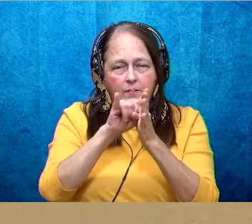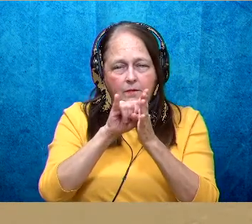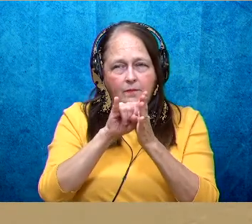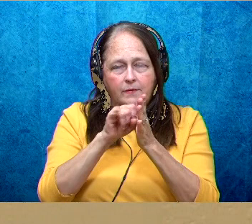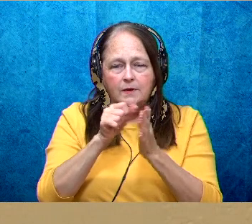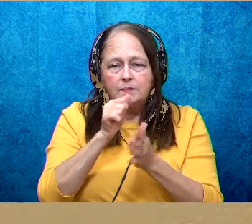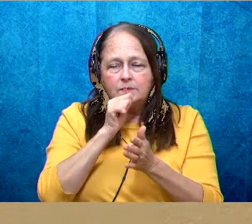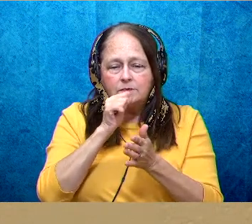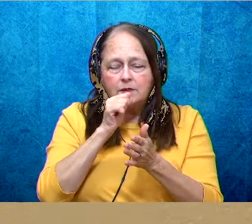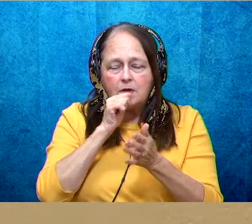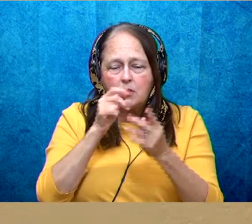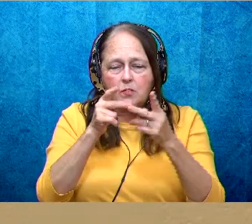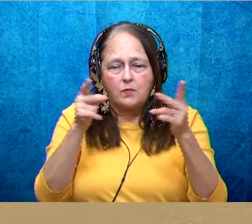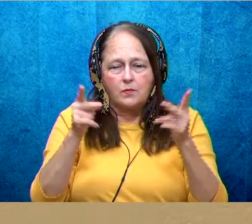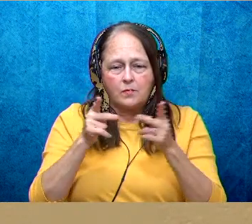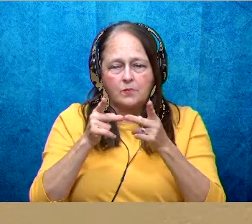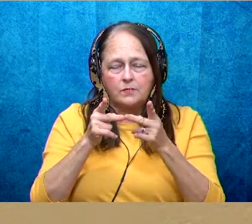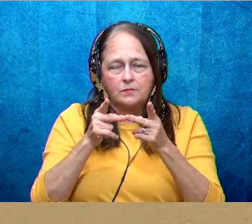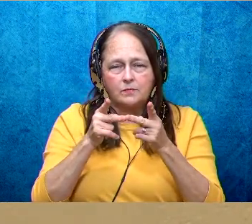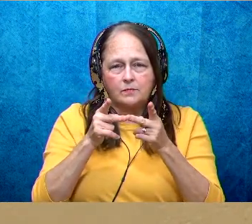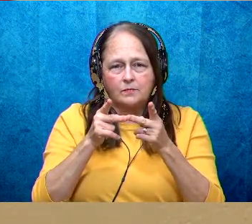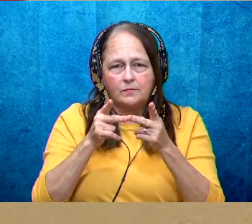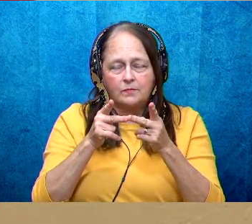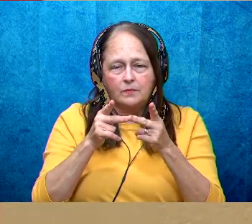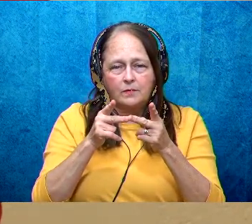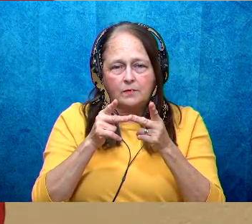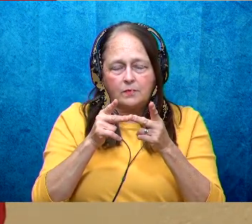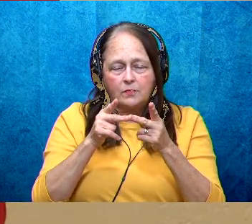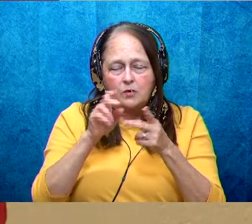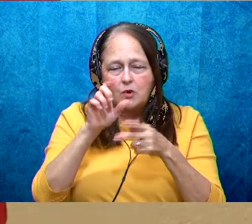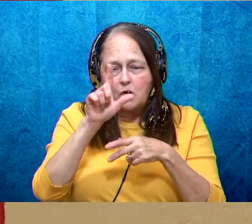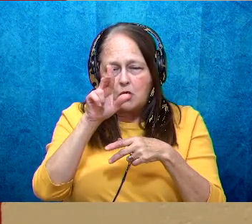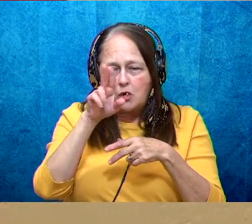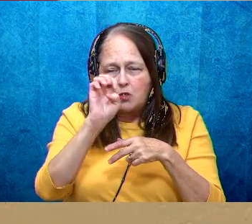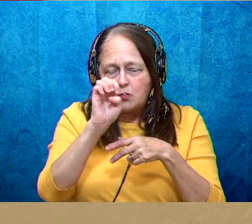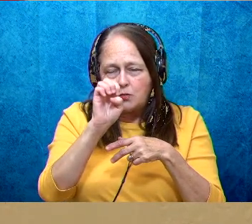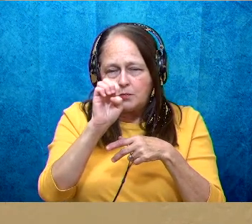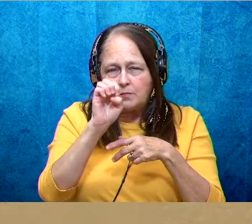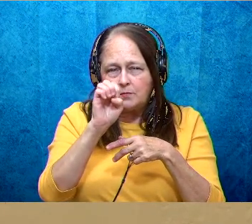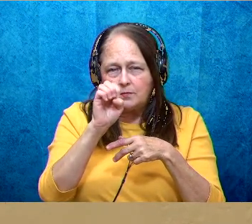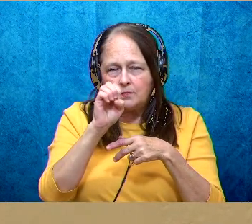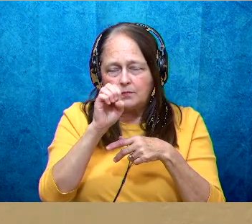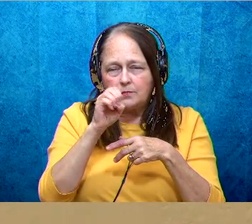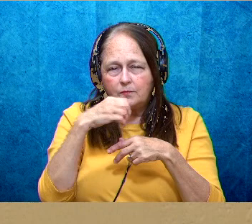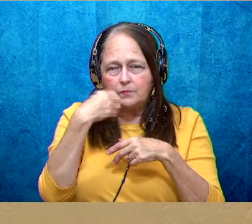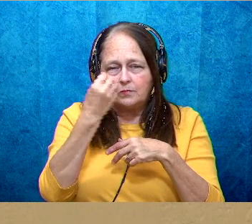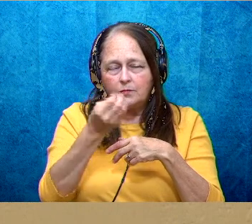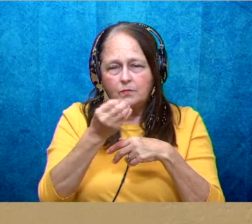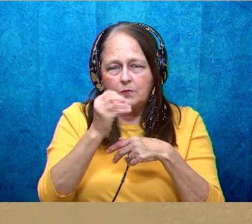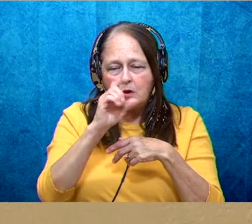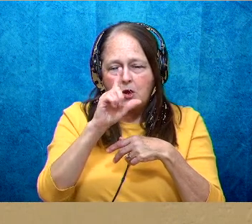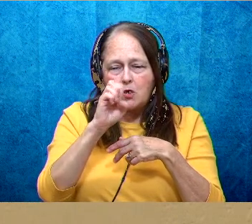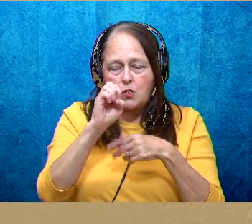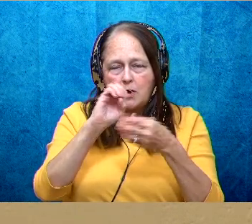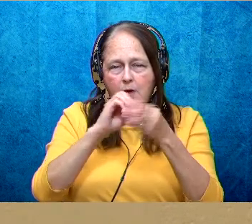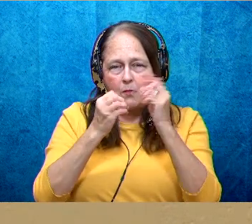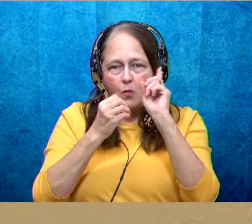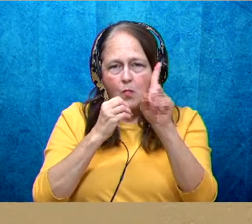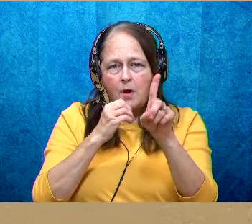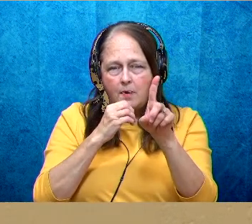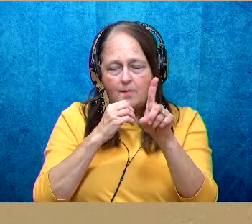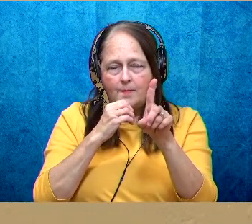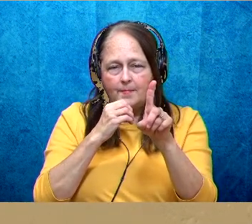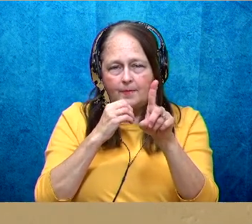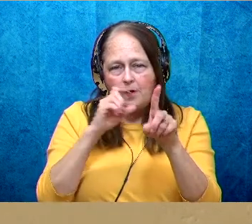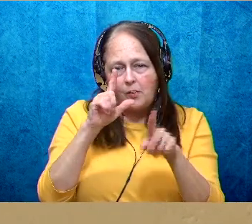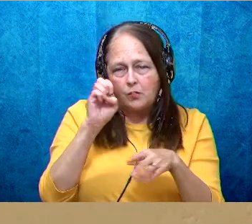secret location that I've identified on this with as few clues as possible. We'll start with clue number 1.